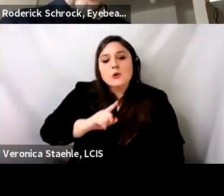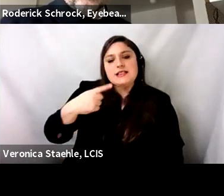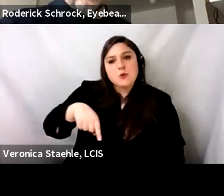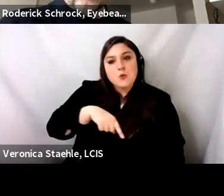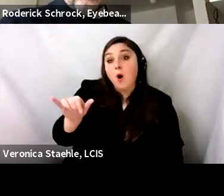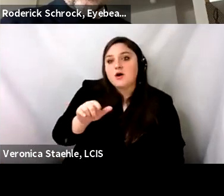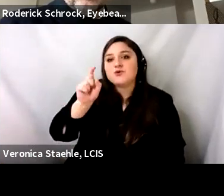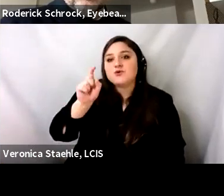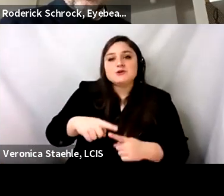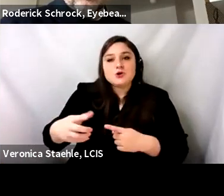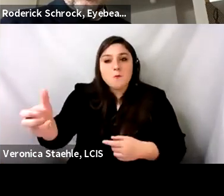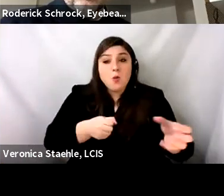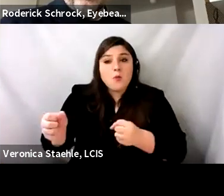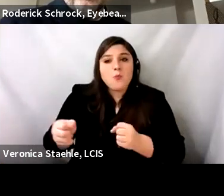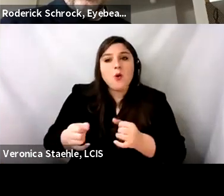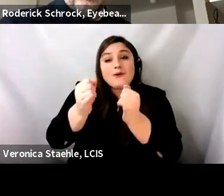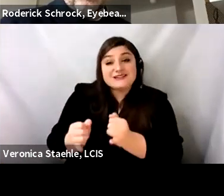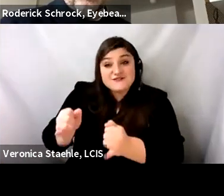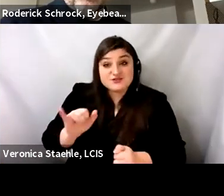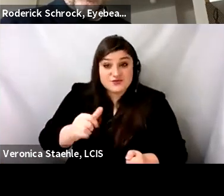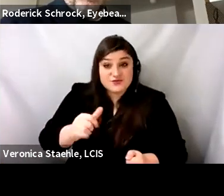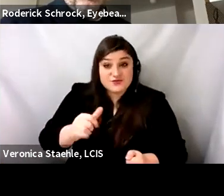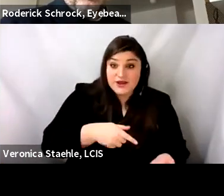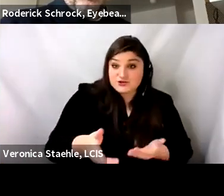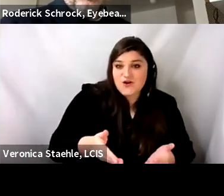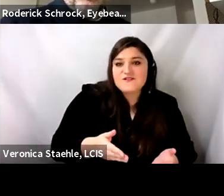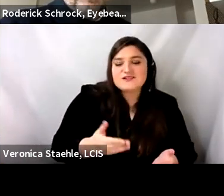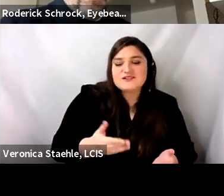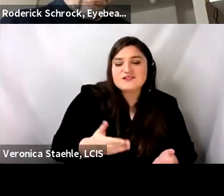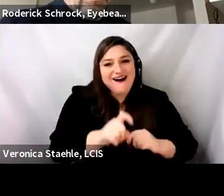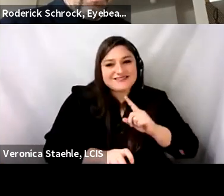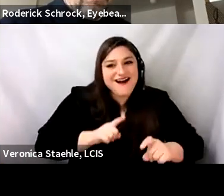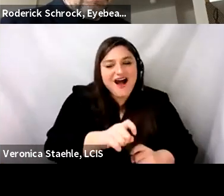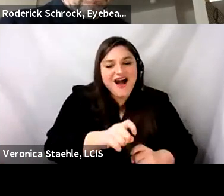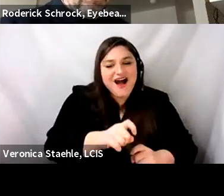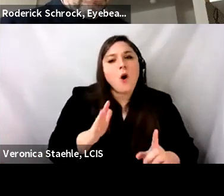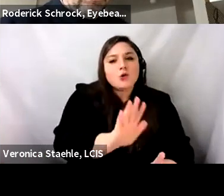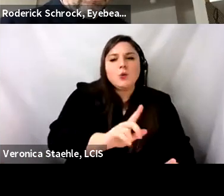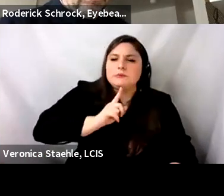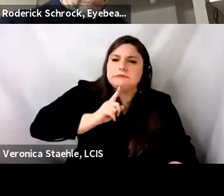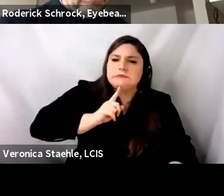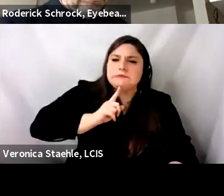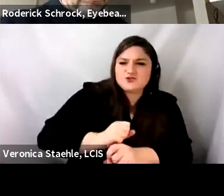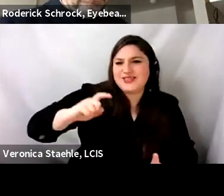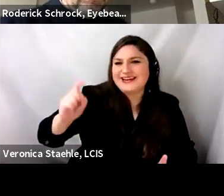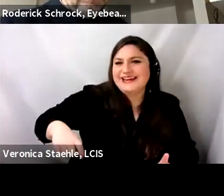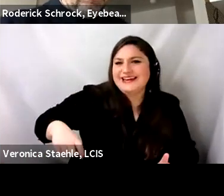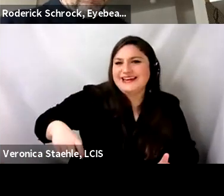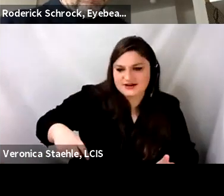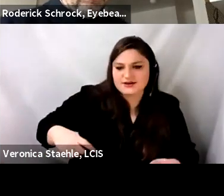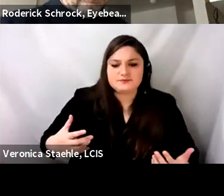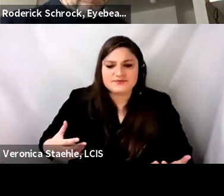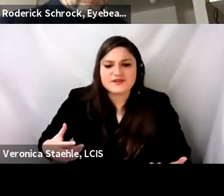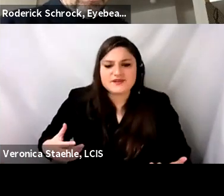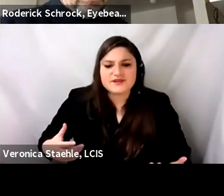were their options. There was one big strategic decision I think we made in the summer, and that's when we did not have our summer programming